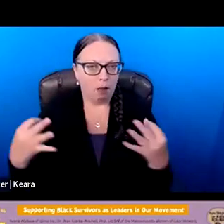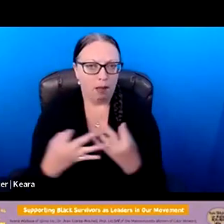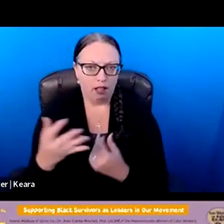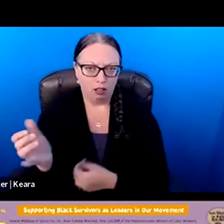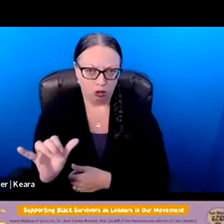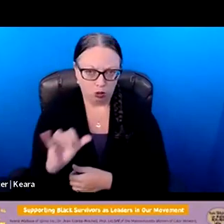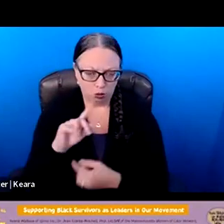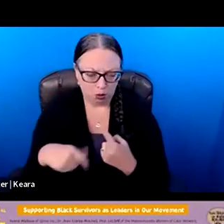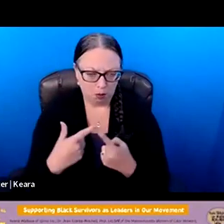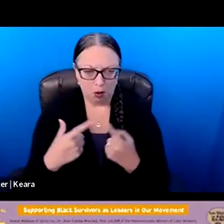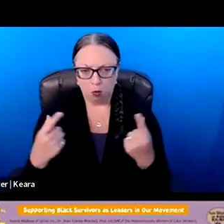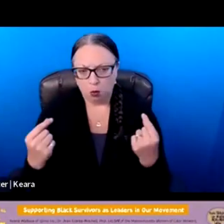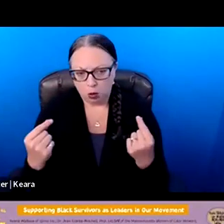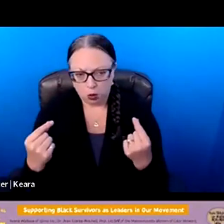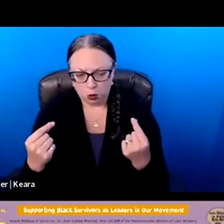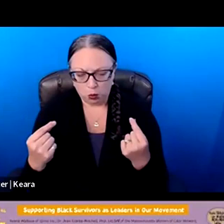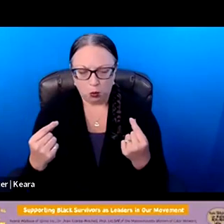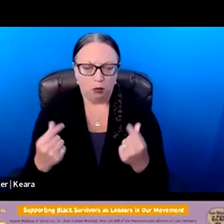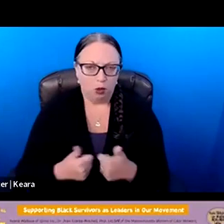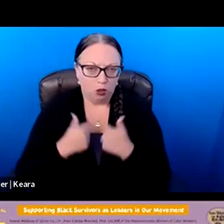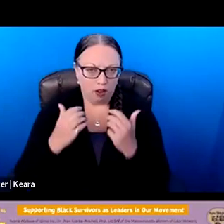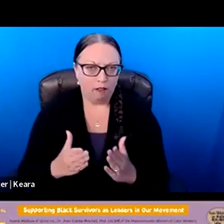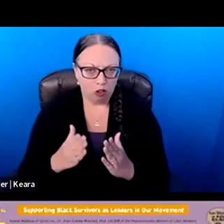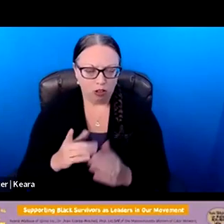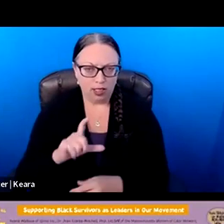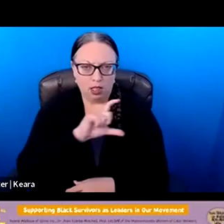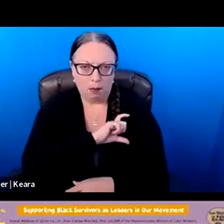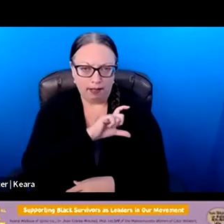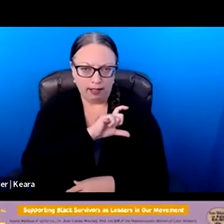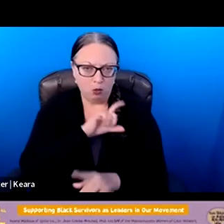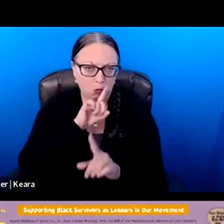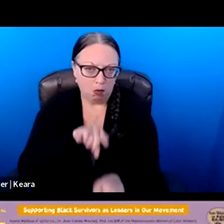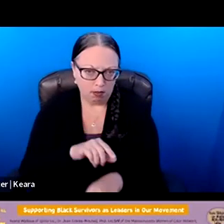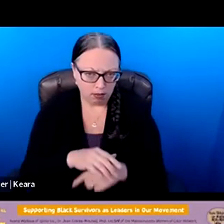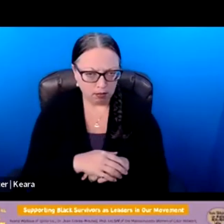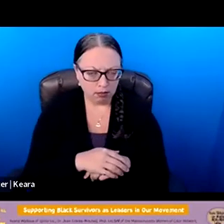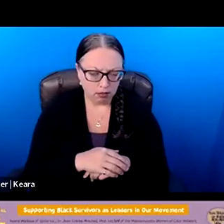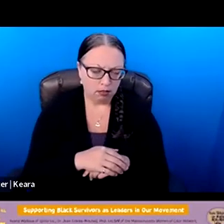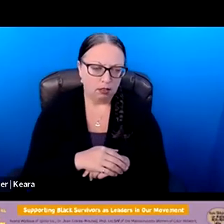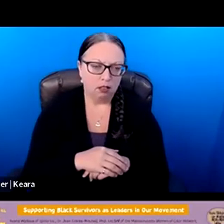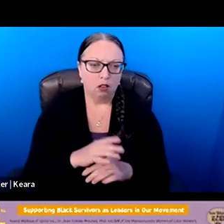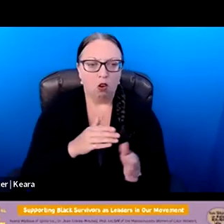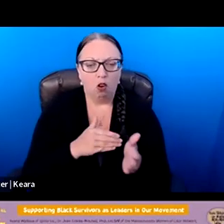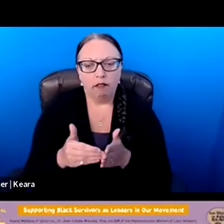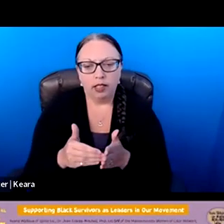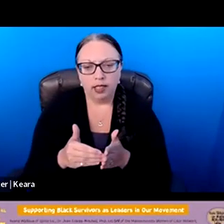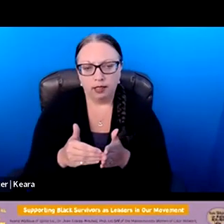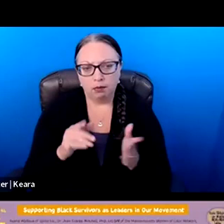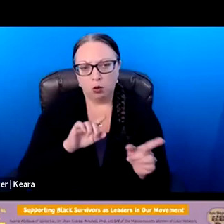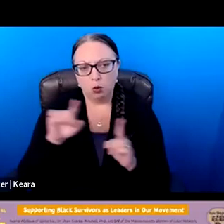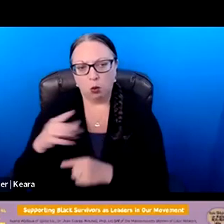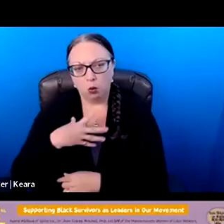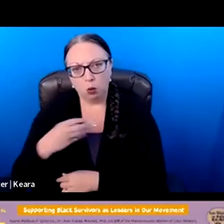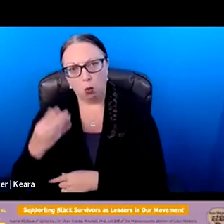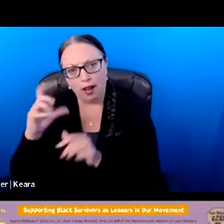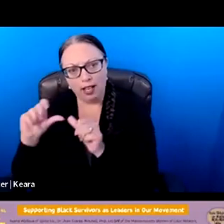we need to do Keeping Black Survivors Alive is the law enforcement response. A lot of times when, you know, you'll go to a white agency